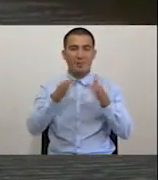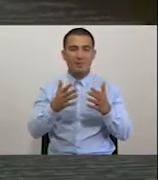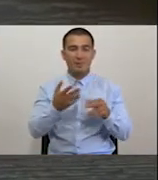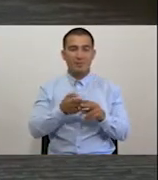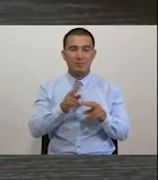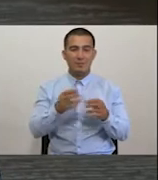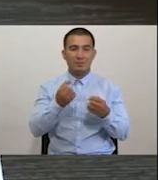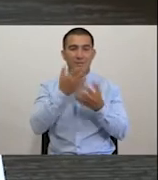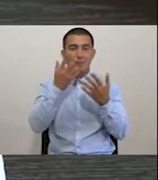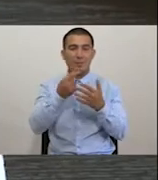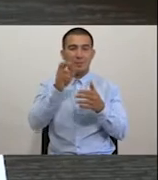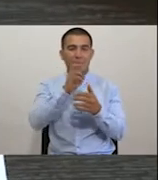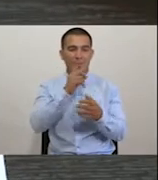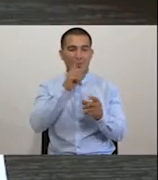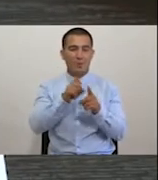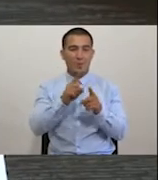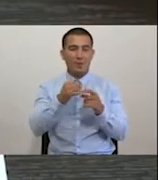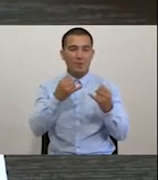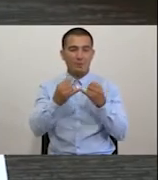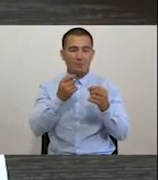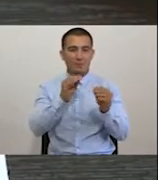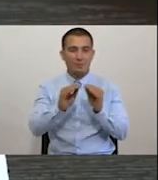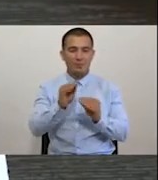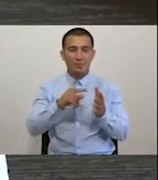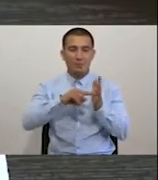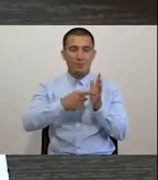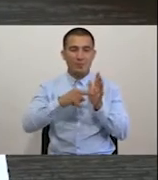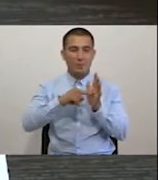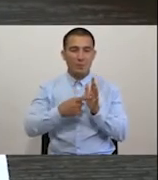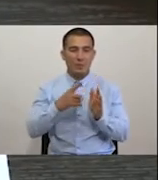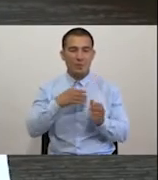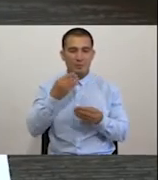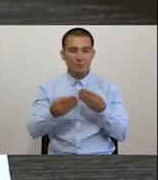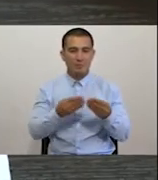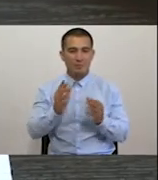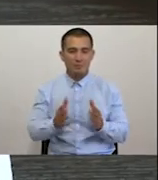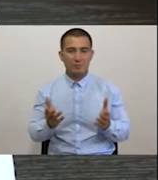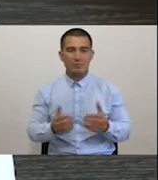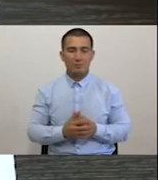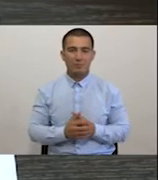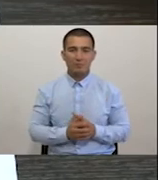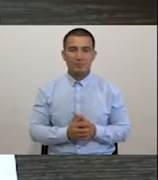sariq ranglarni yuqorida aytib o'tganimdek, nuqtalar yordamida berib olaman.